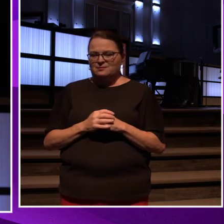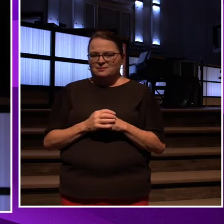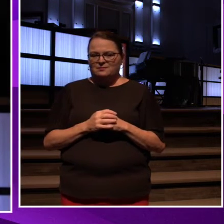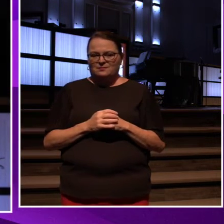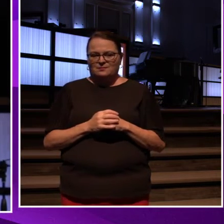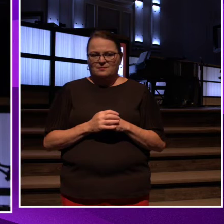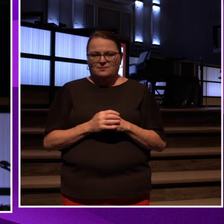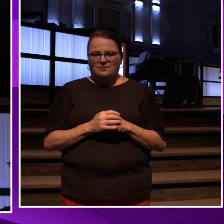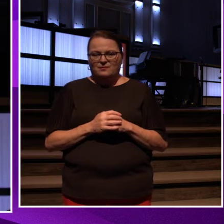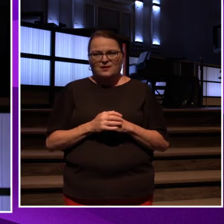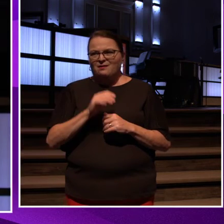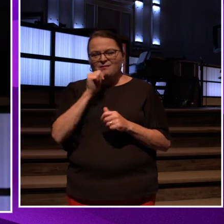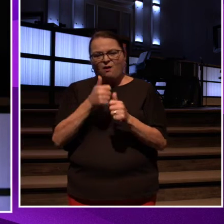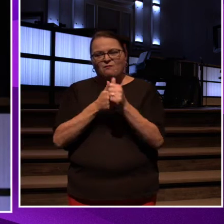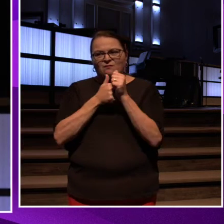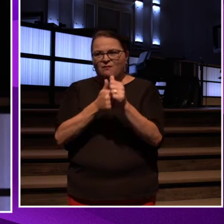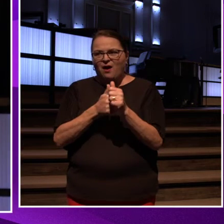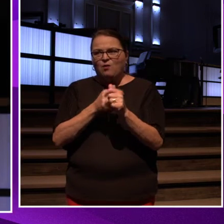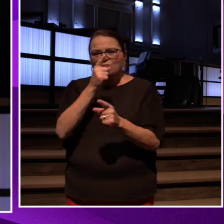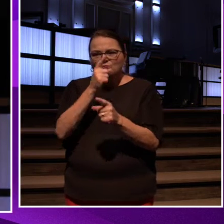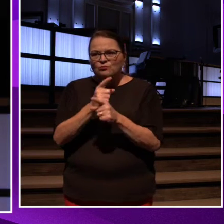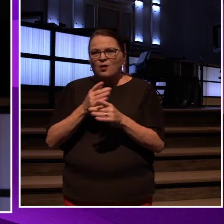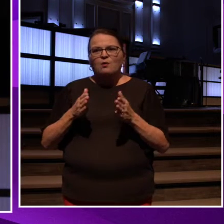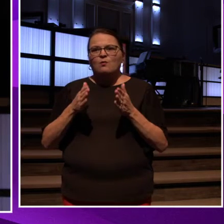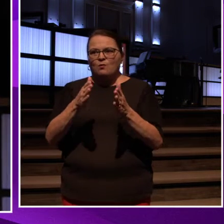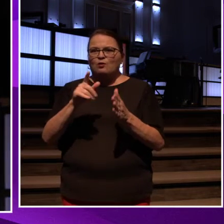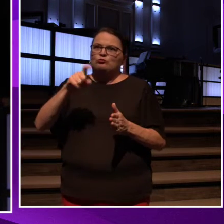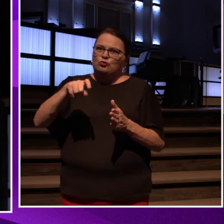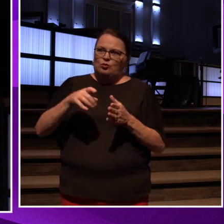Not the way you should be or could be.